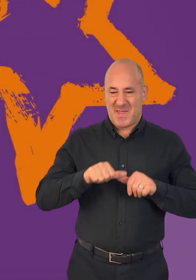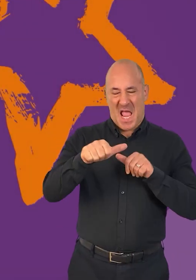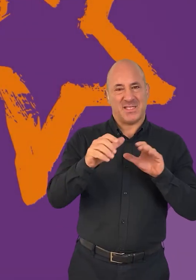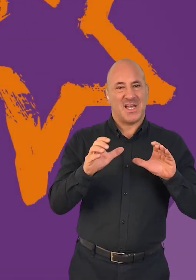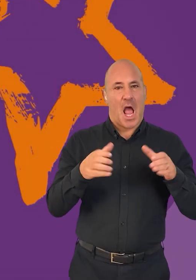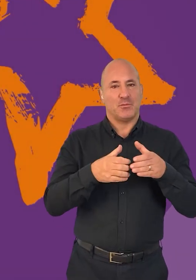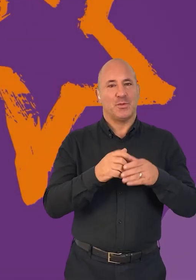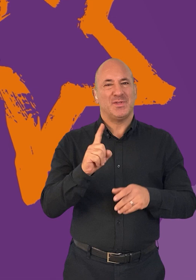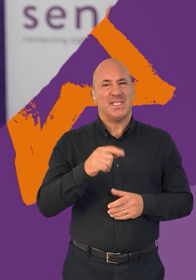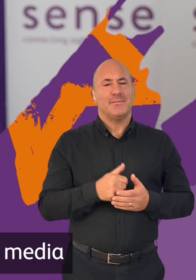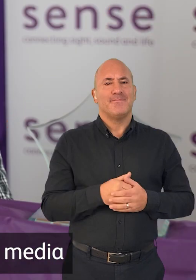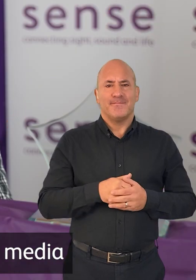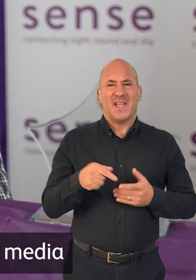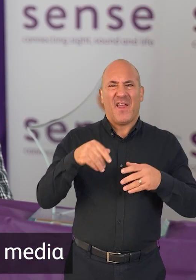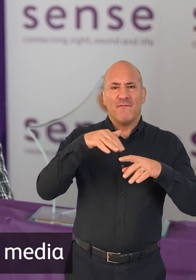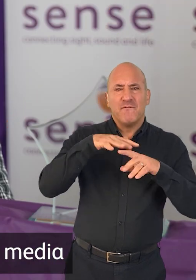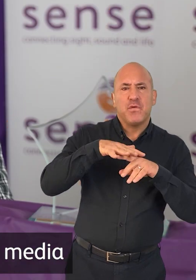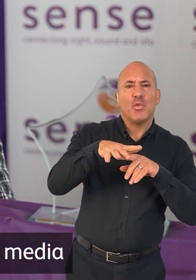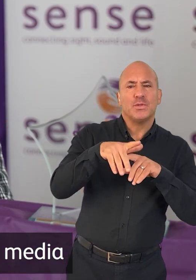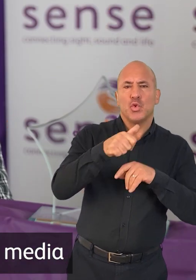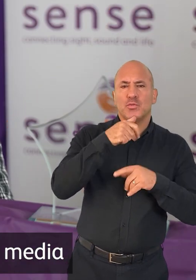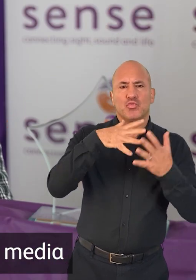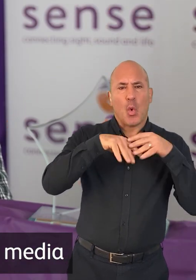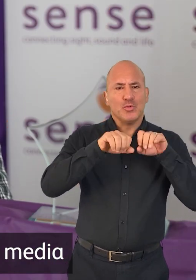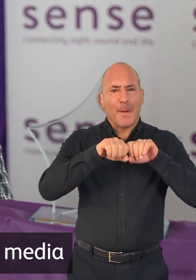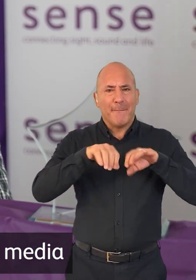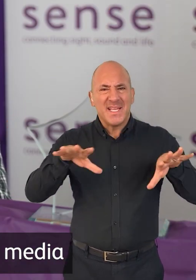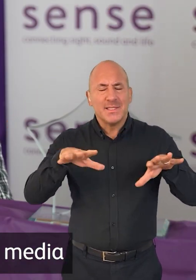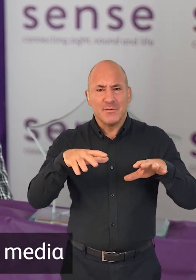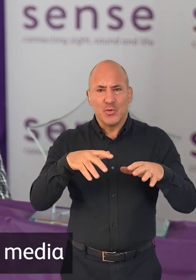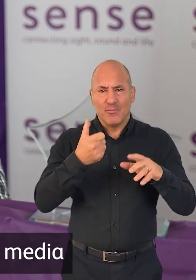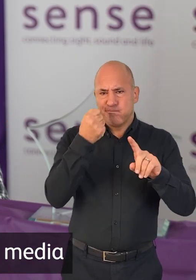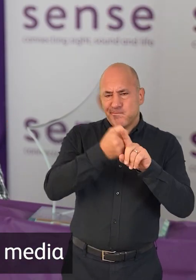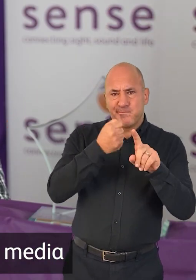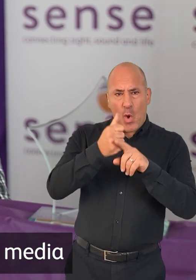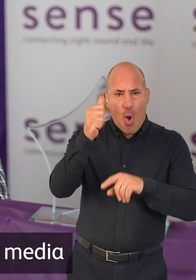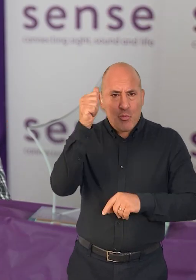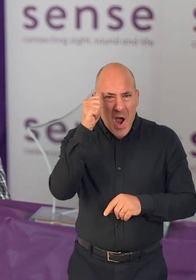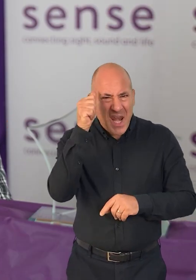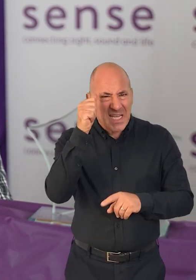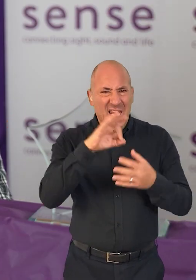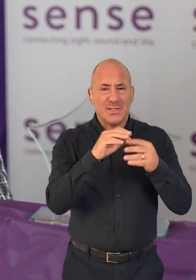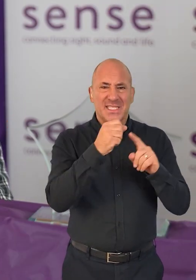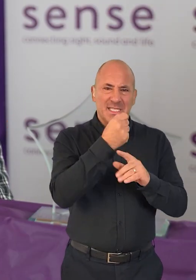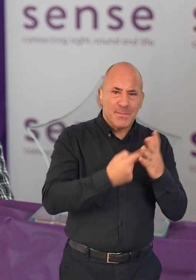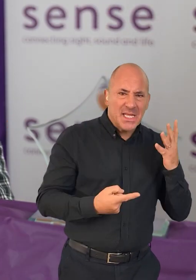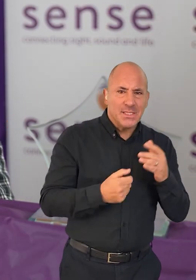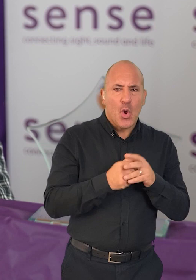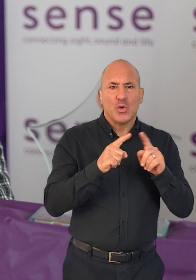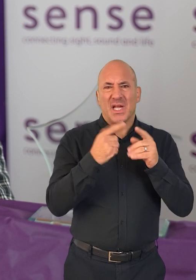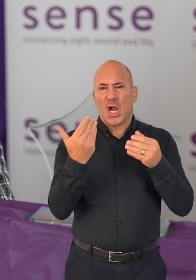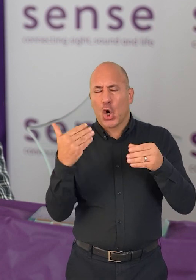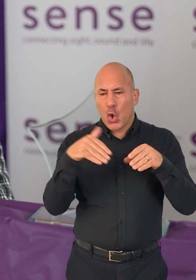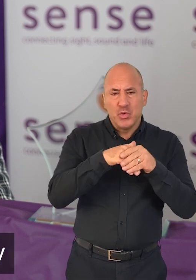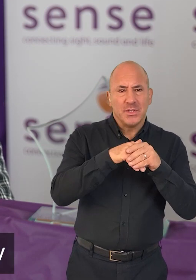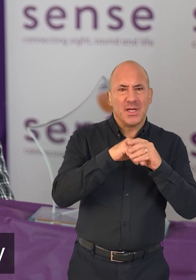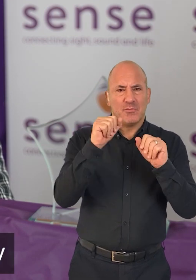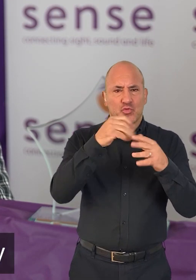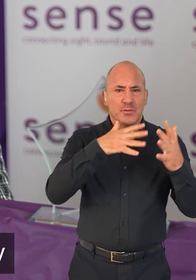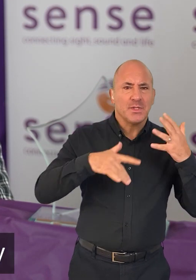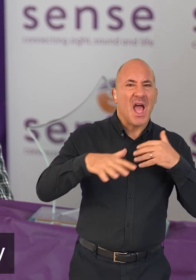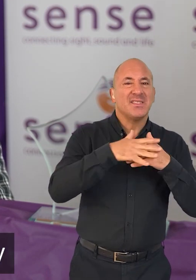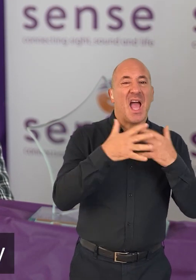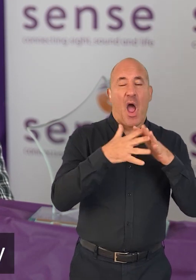Our next category celebrates influencers who are using social media to raise awareness about disability